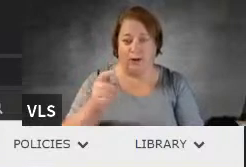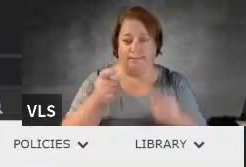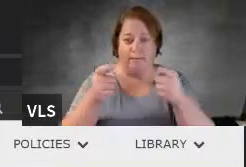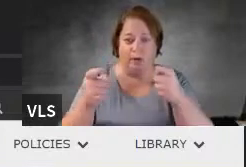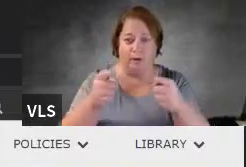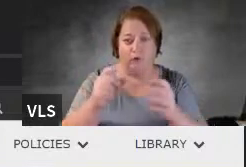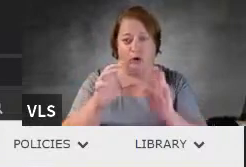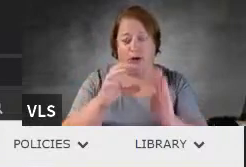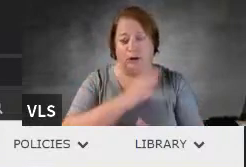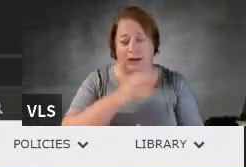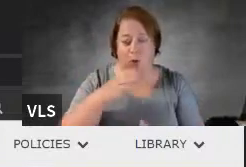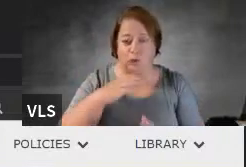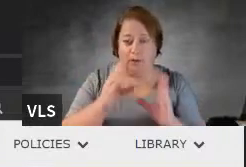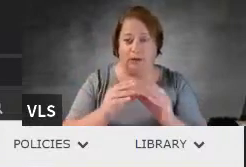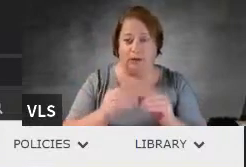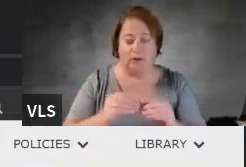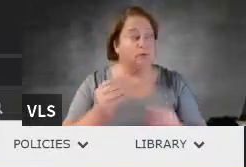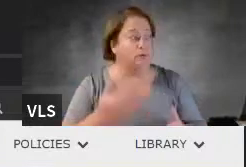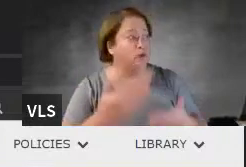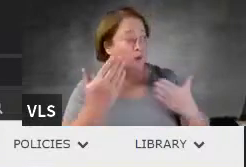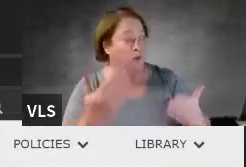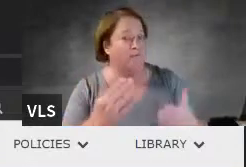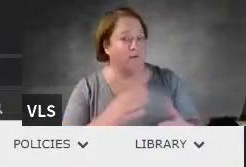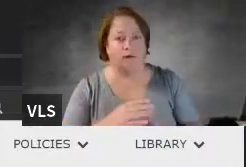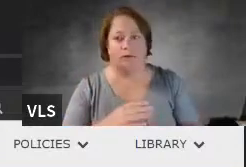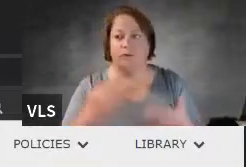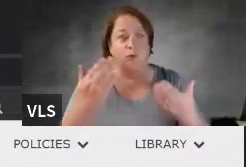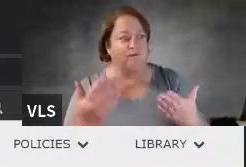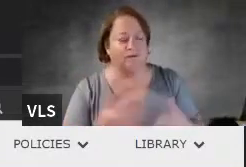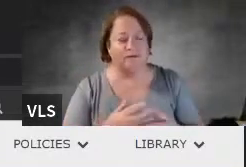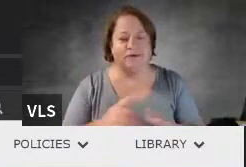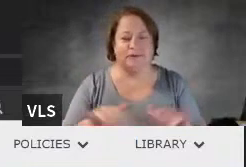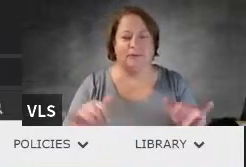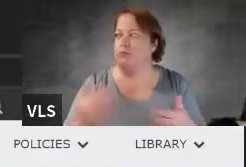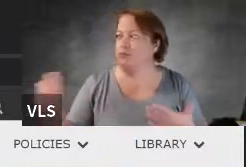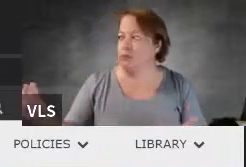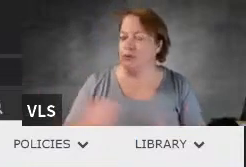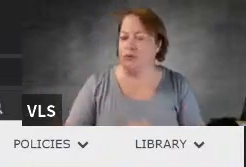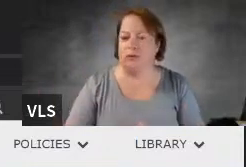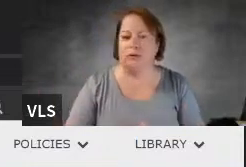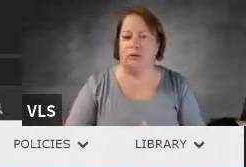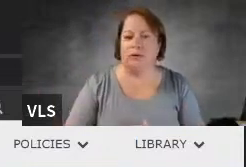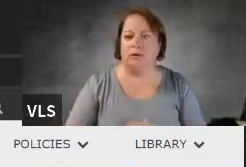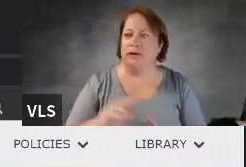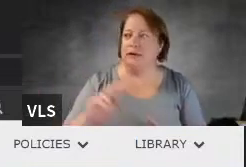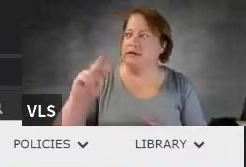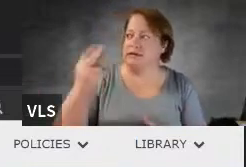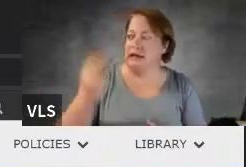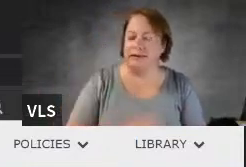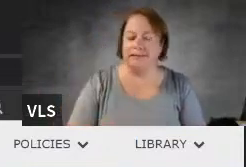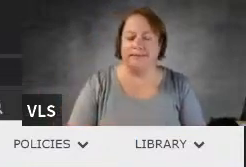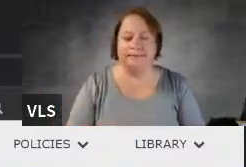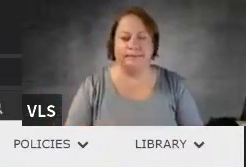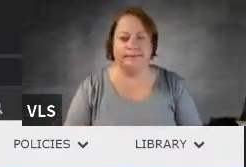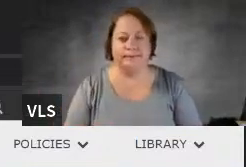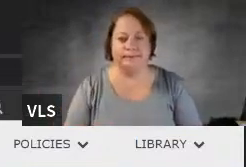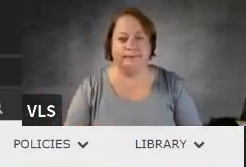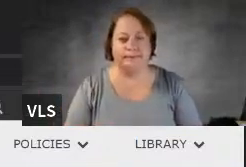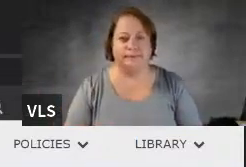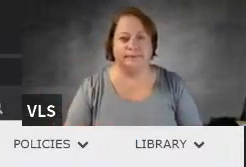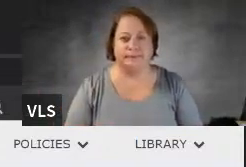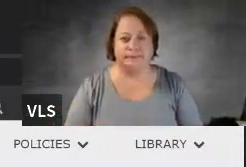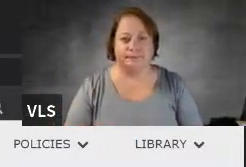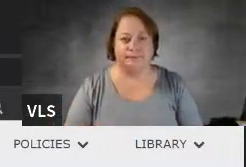meeting? So moved. So moved. Oh, go ahead. Kenny Edgar, second. Afton.